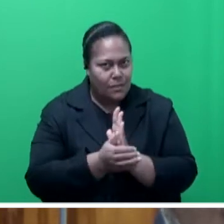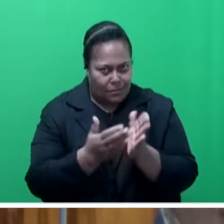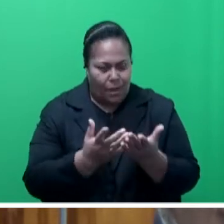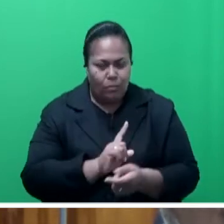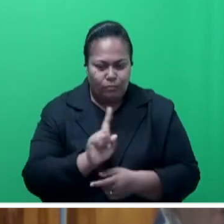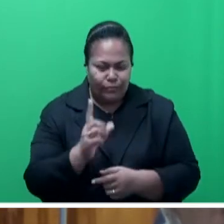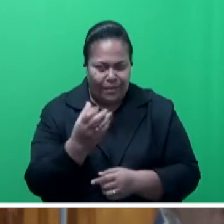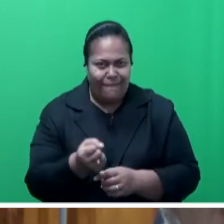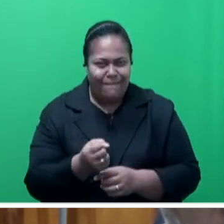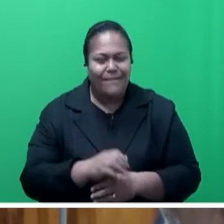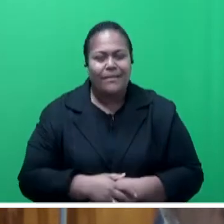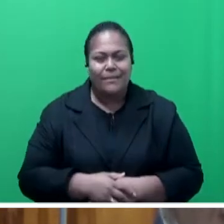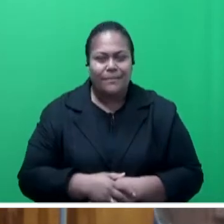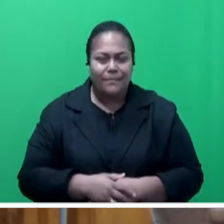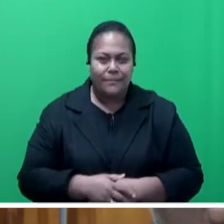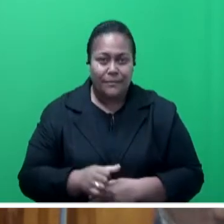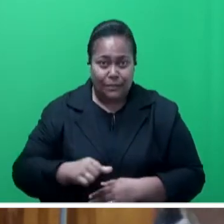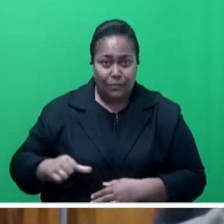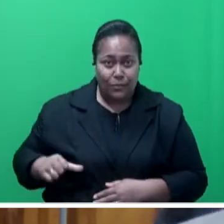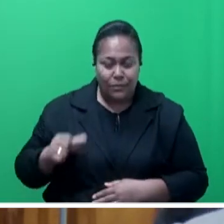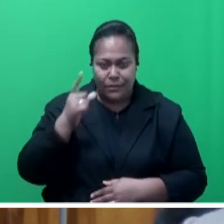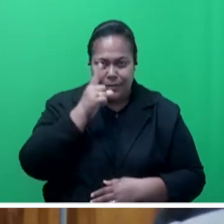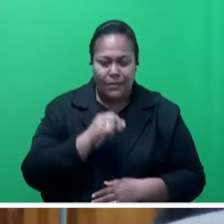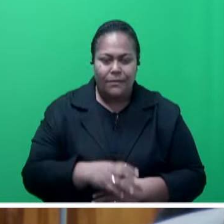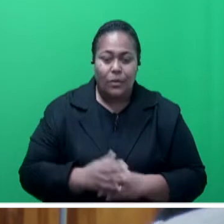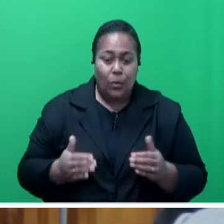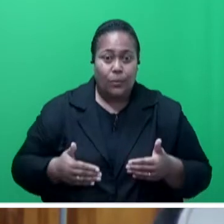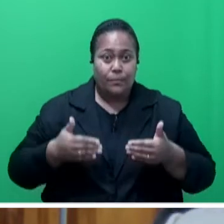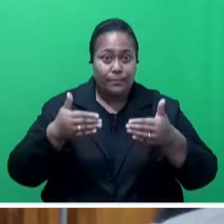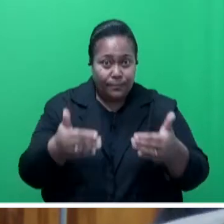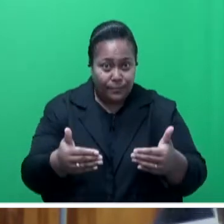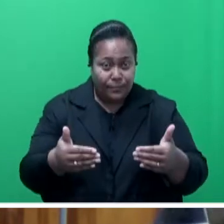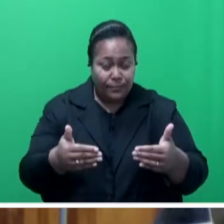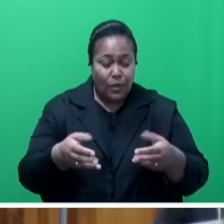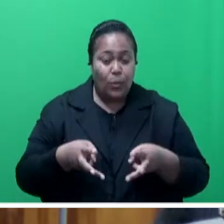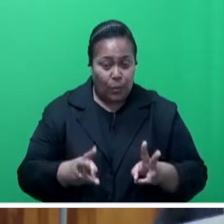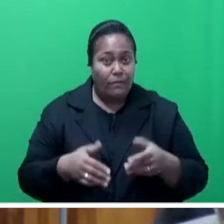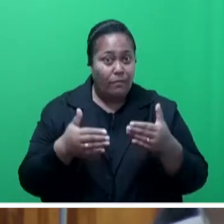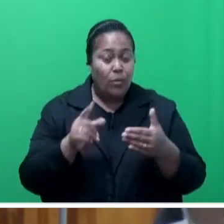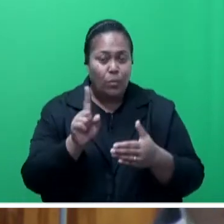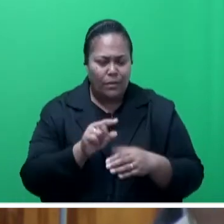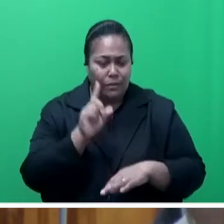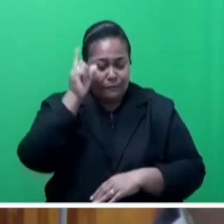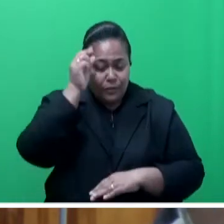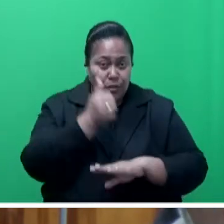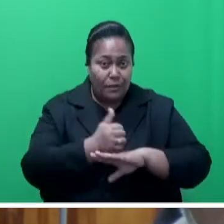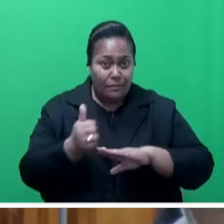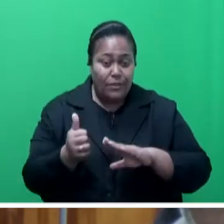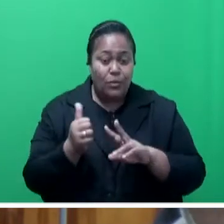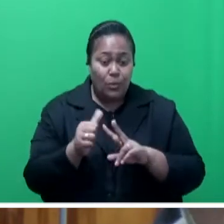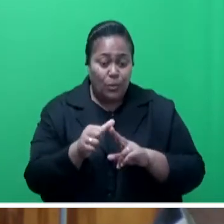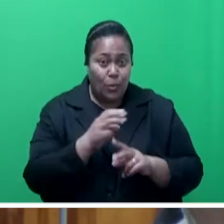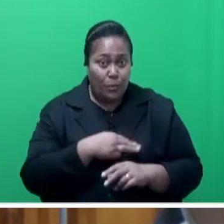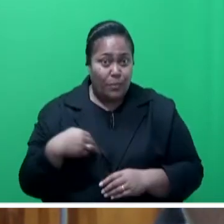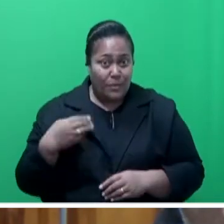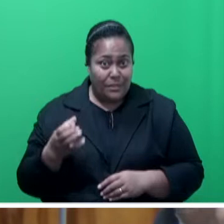cardiology. Moving forward, what we intend to do, and what the Fijian government and also the Minister for Economy has alluded to,